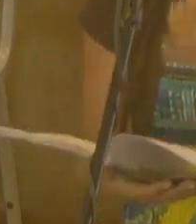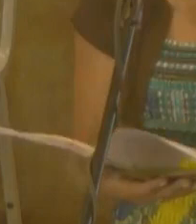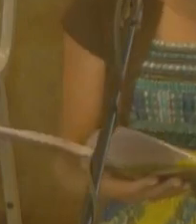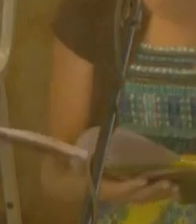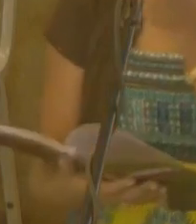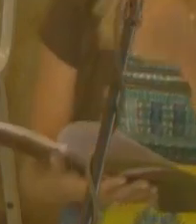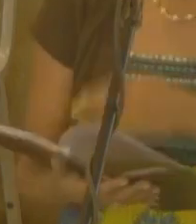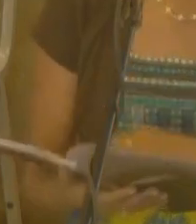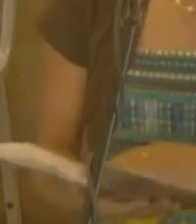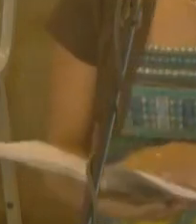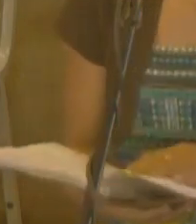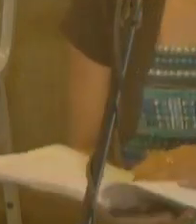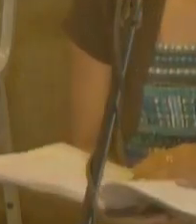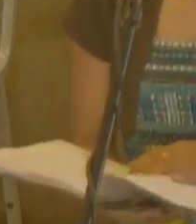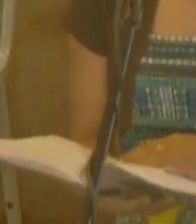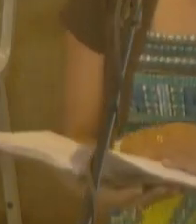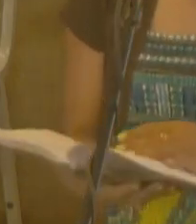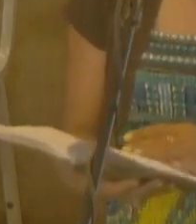is